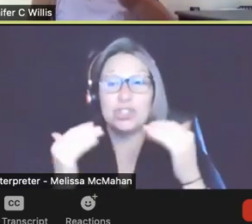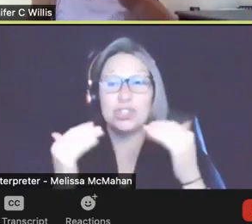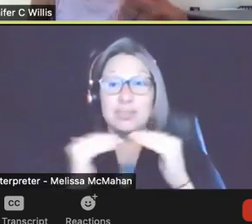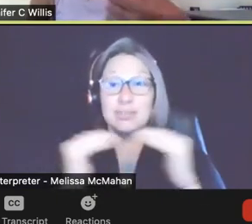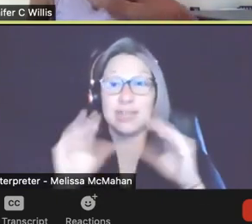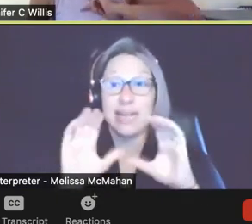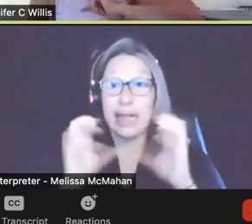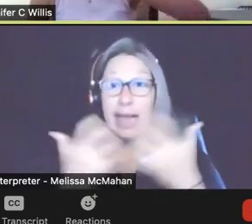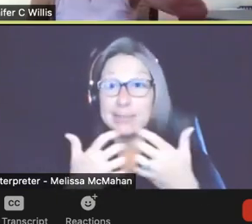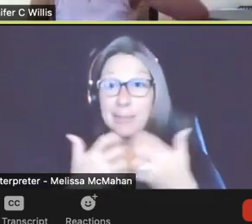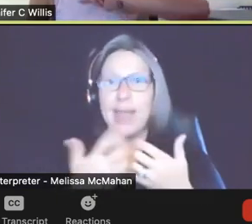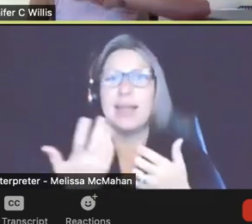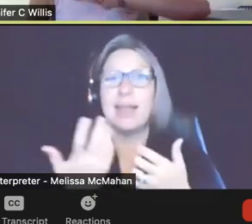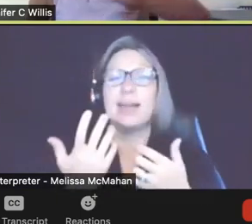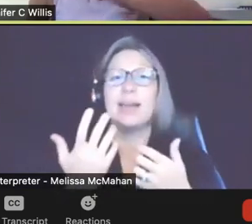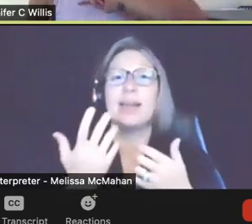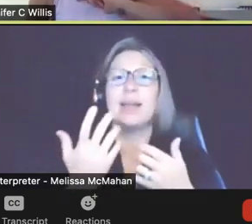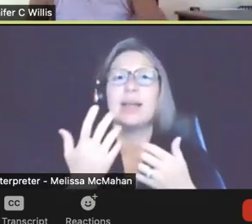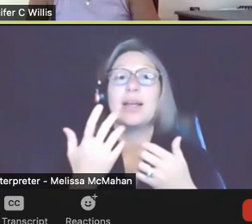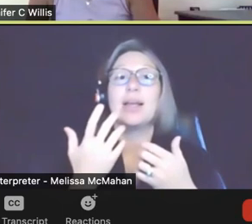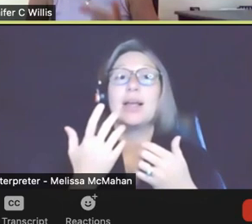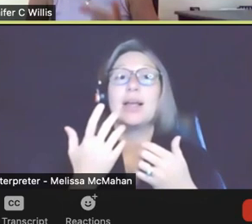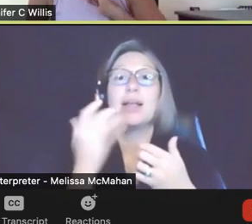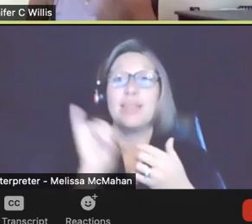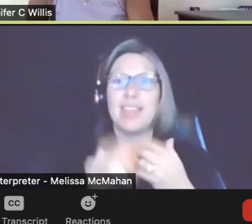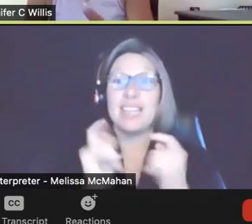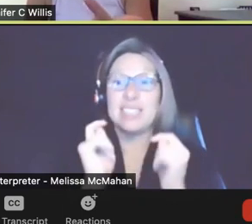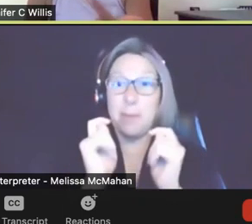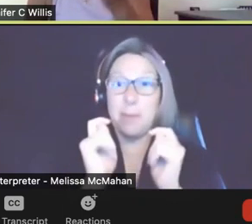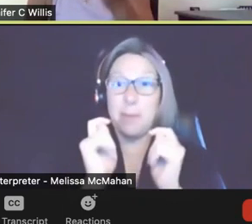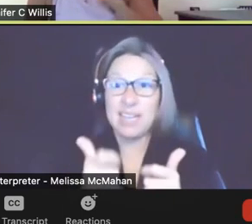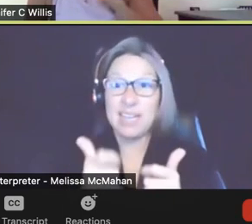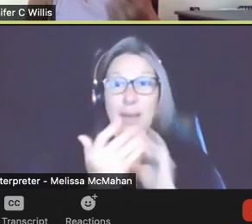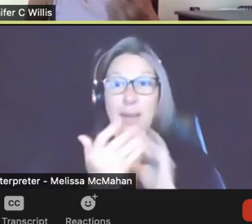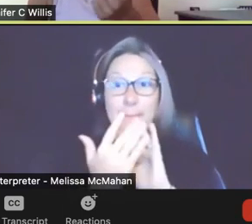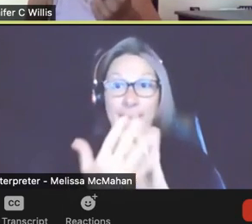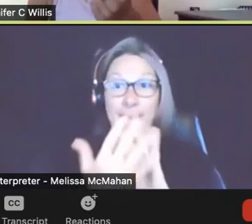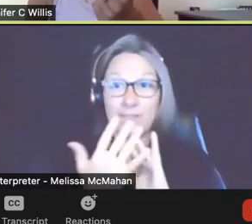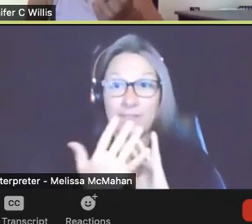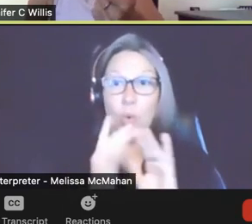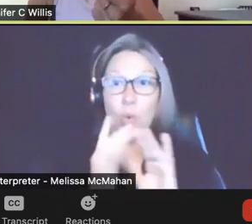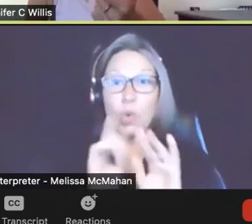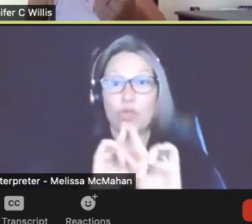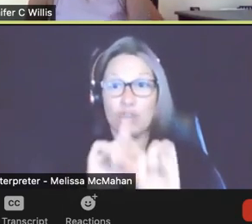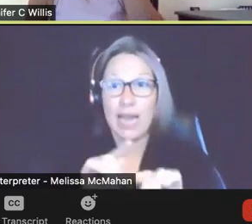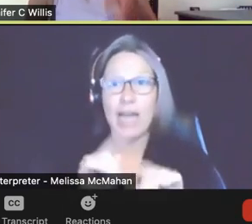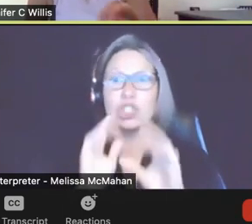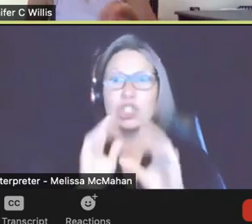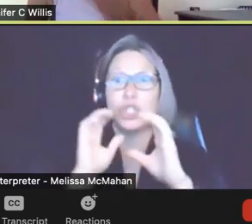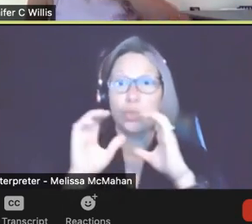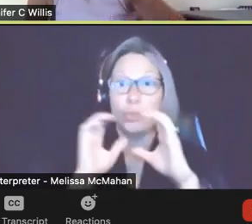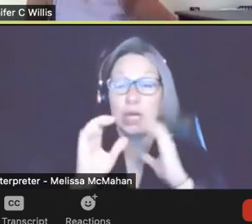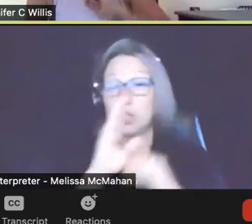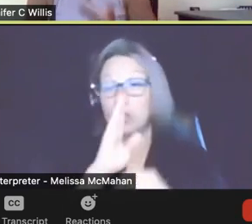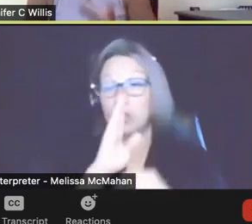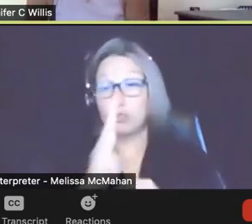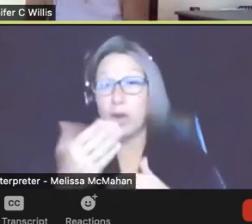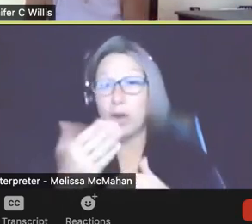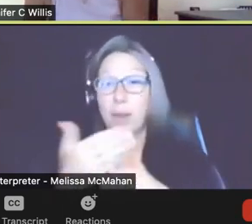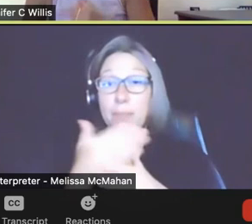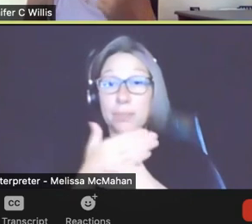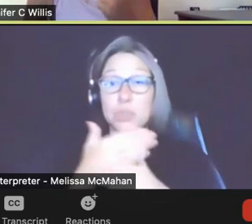so that it is an immediate back and forth, an immediate reaction between, you know, for communication, direct communication